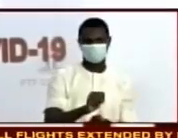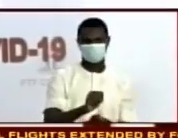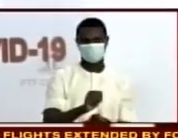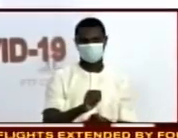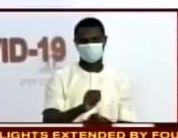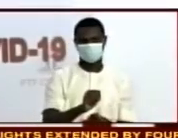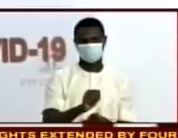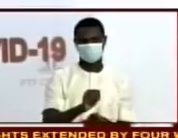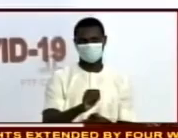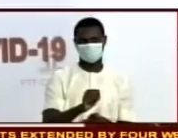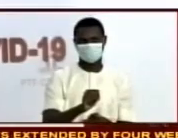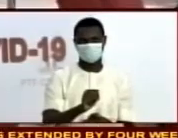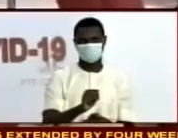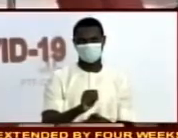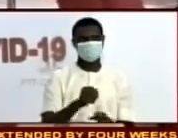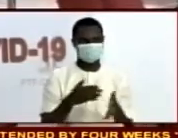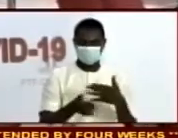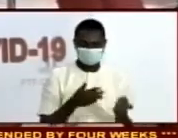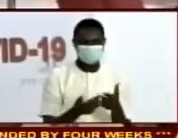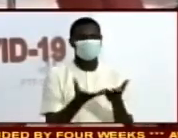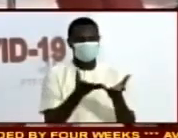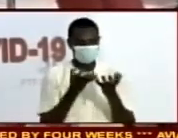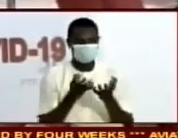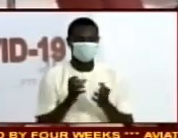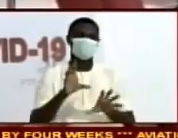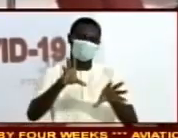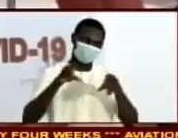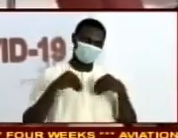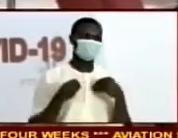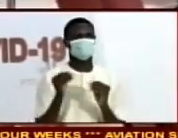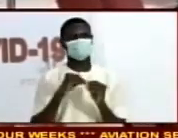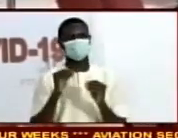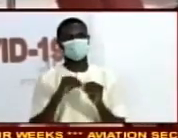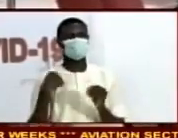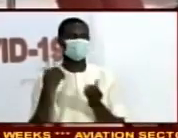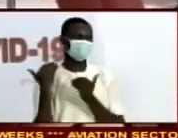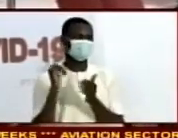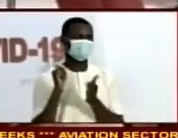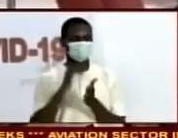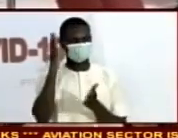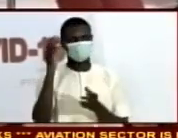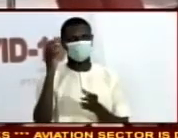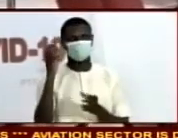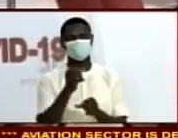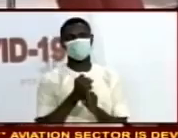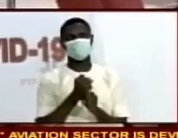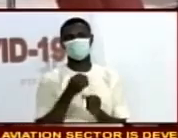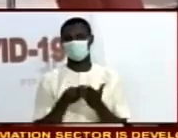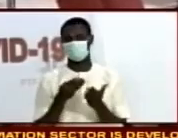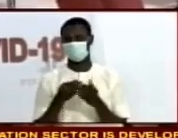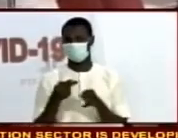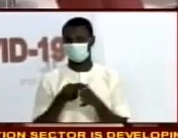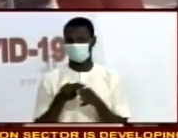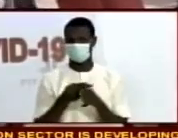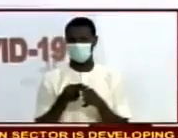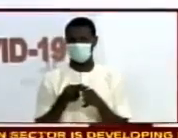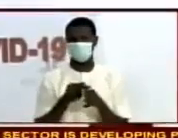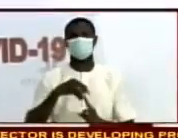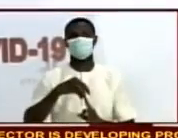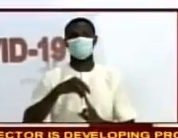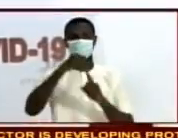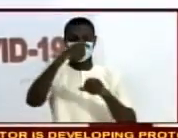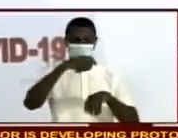still willing to receive. So hopefully we'll get the money through to them by the time the